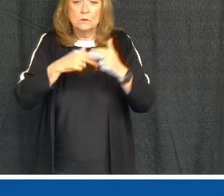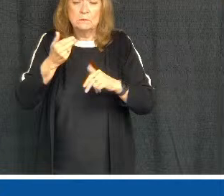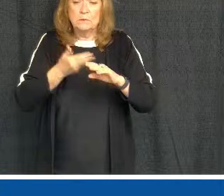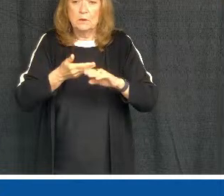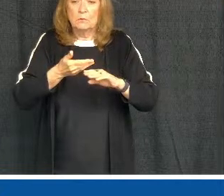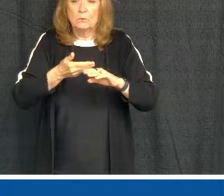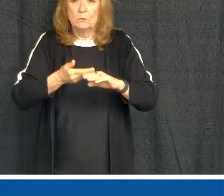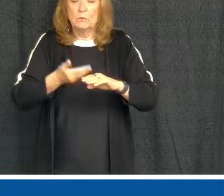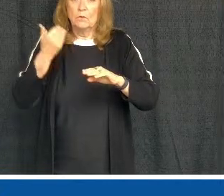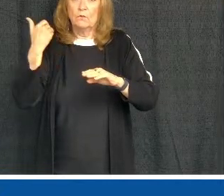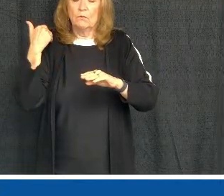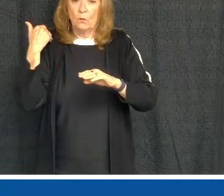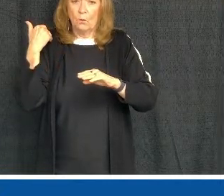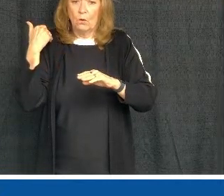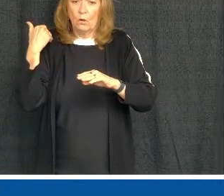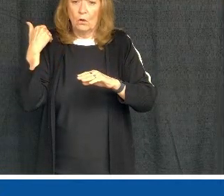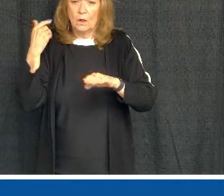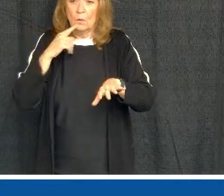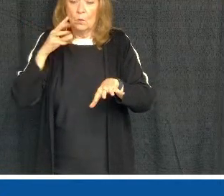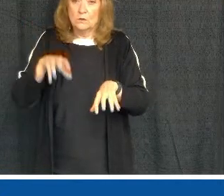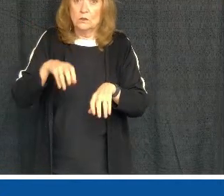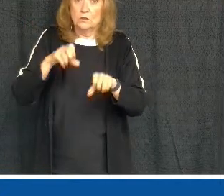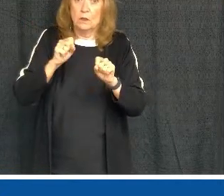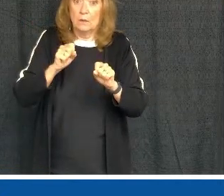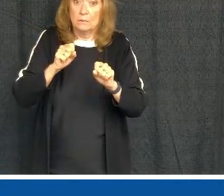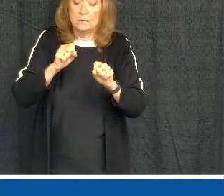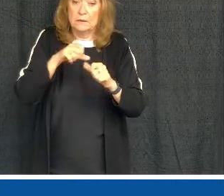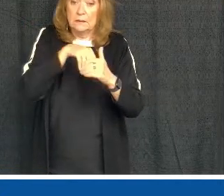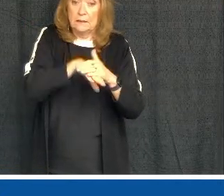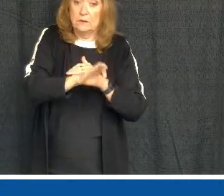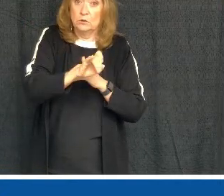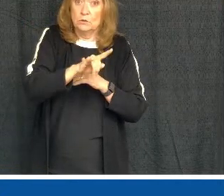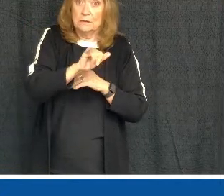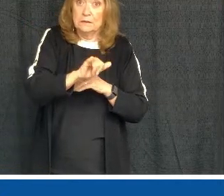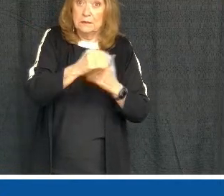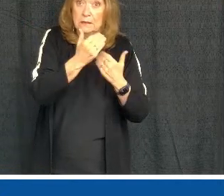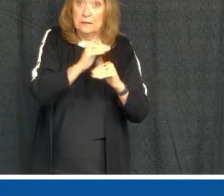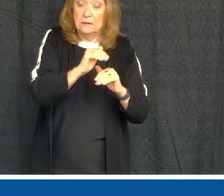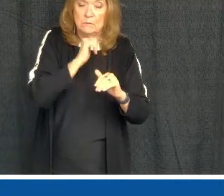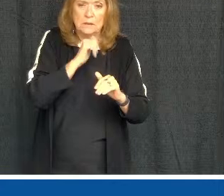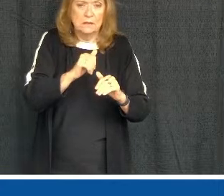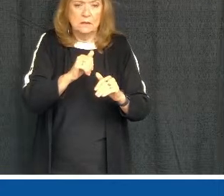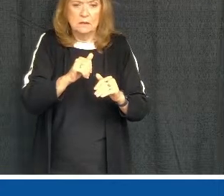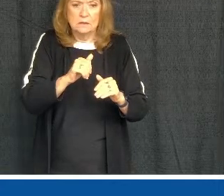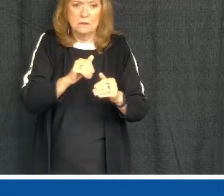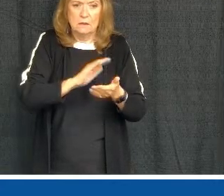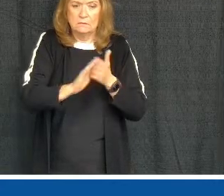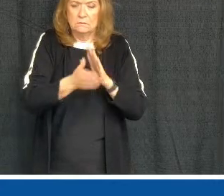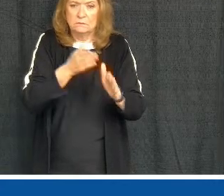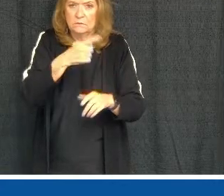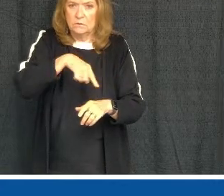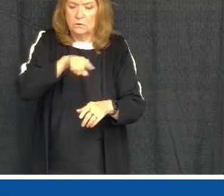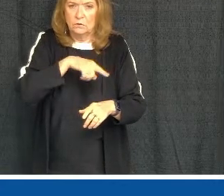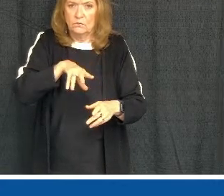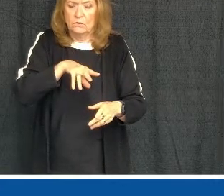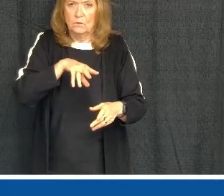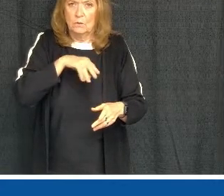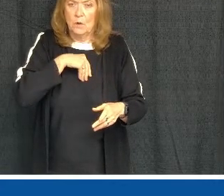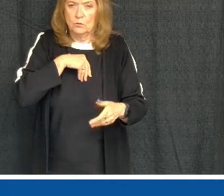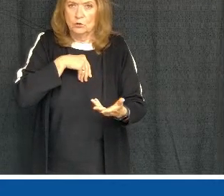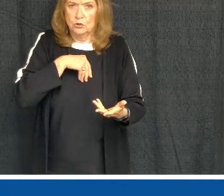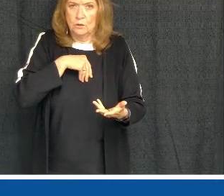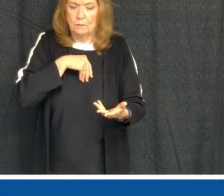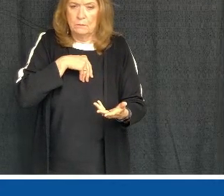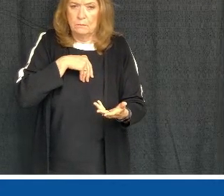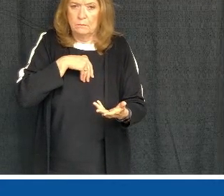to it being adopted into the city limits, that doesn't absolve you from ownership in